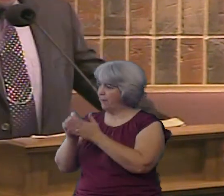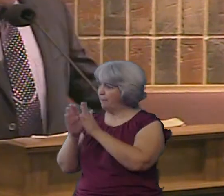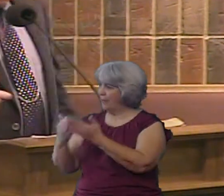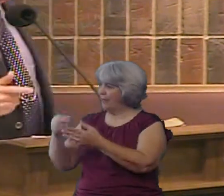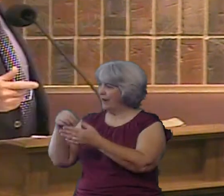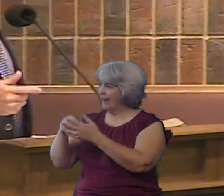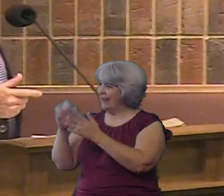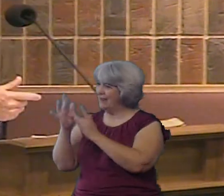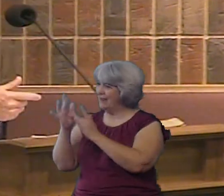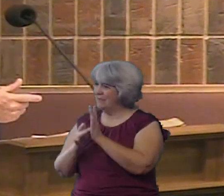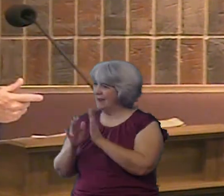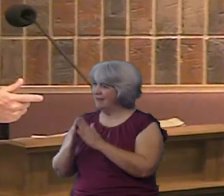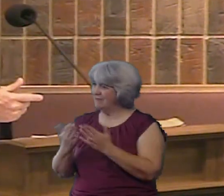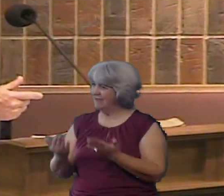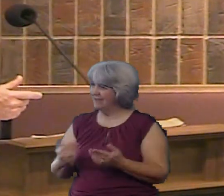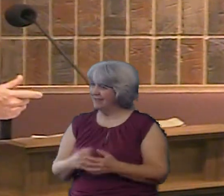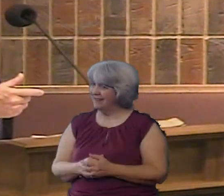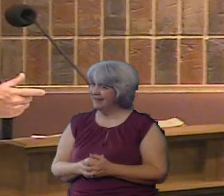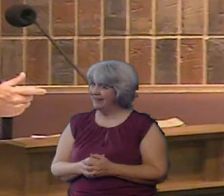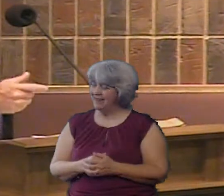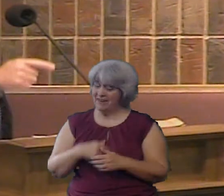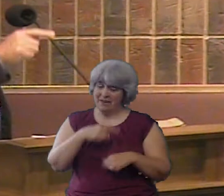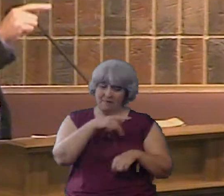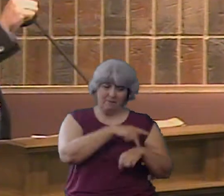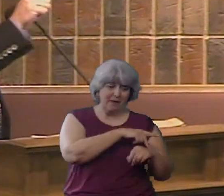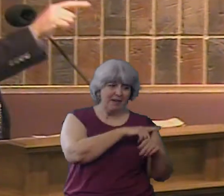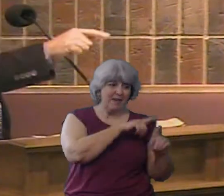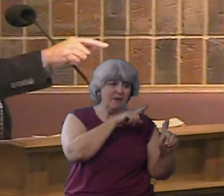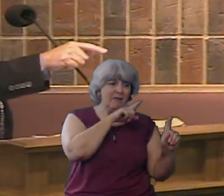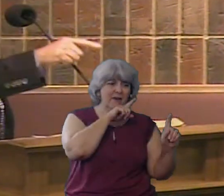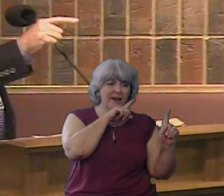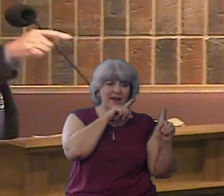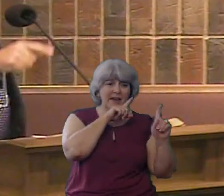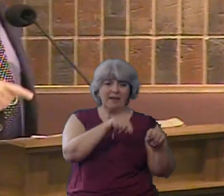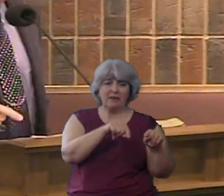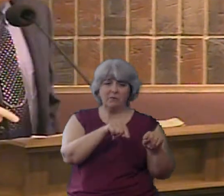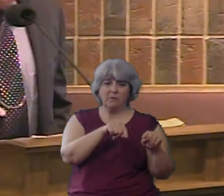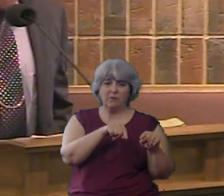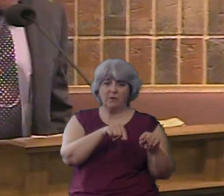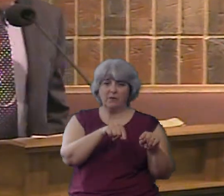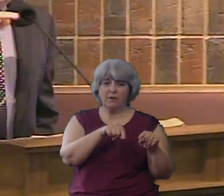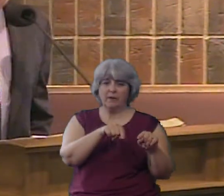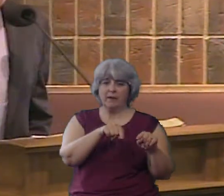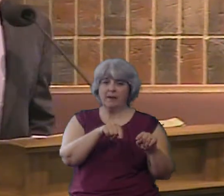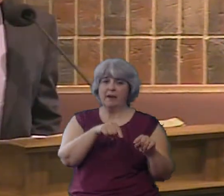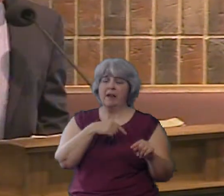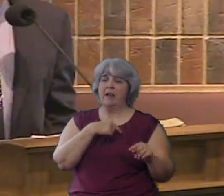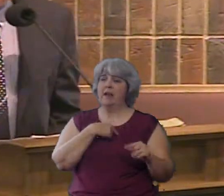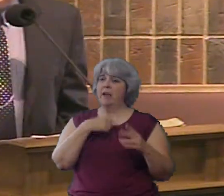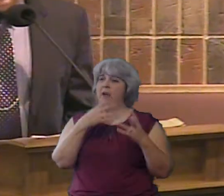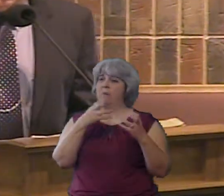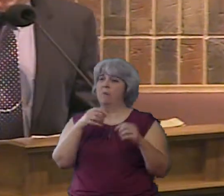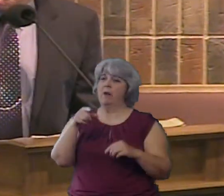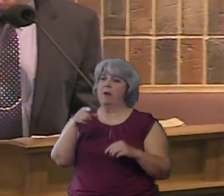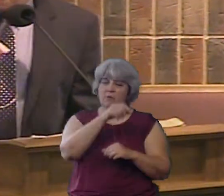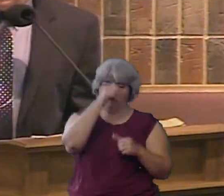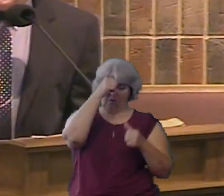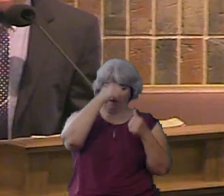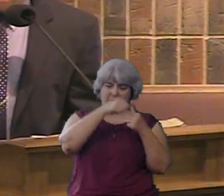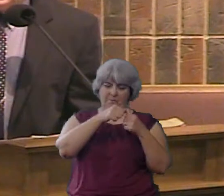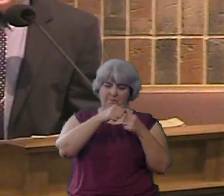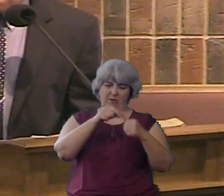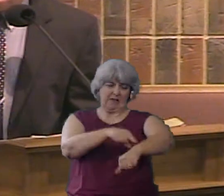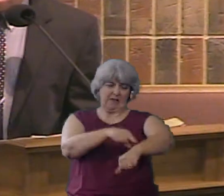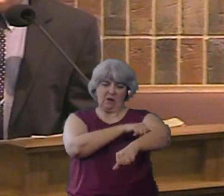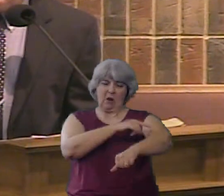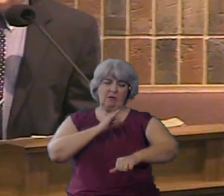Peter who would say, "I want you to be reminded of these things for as long as I live, and I'm going to write